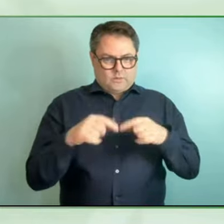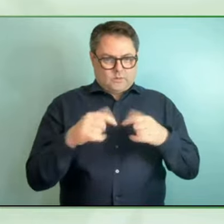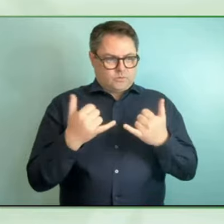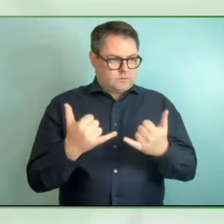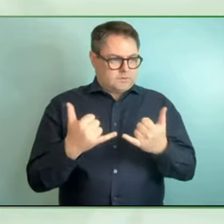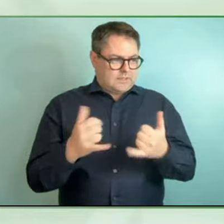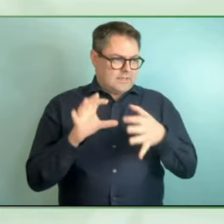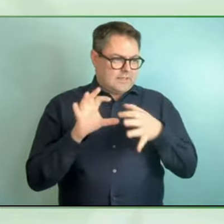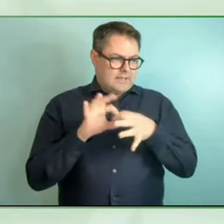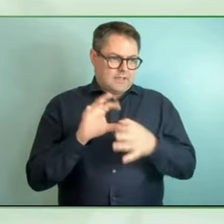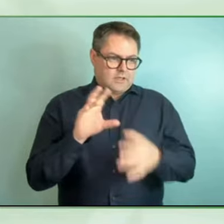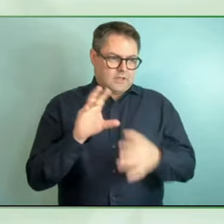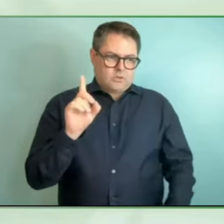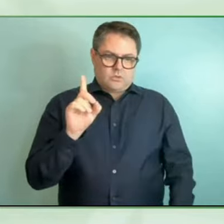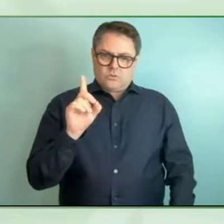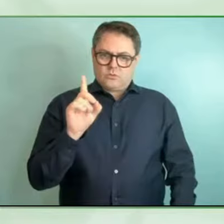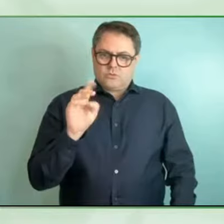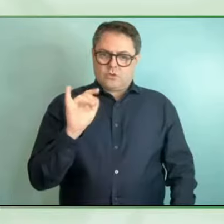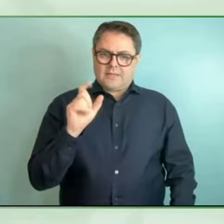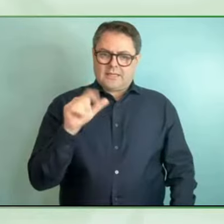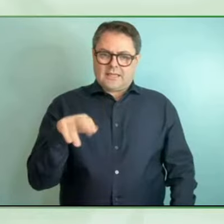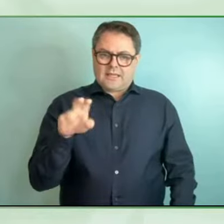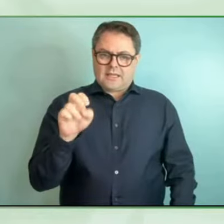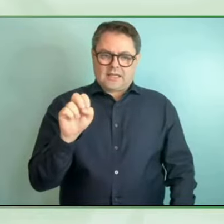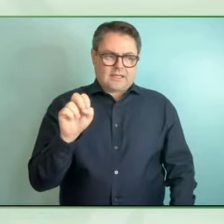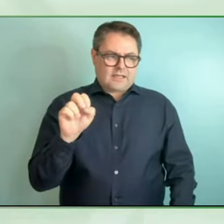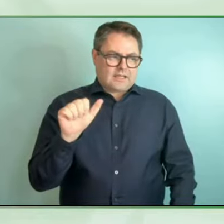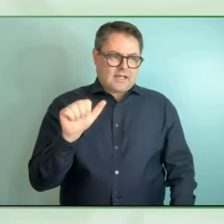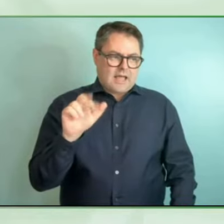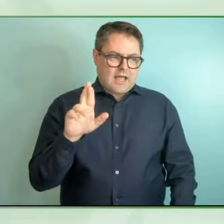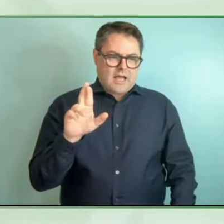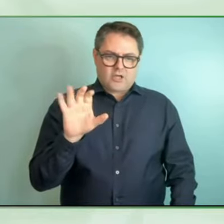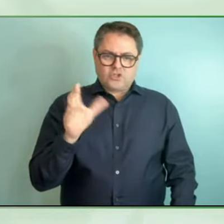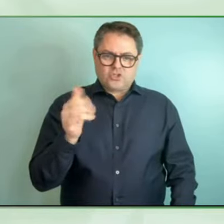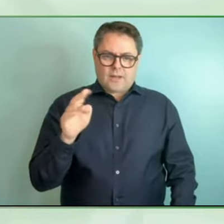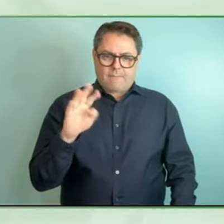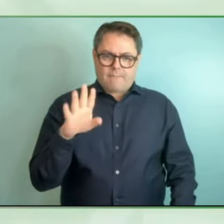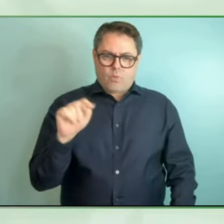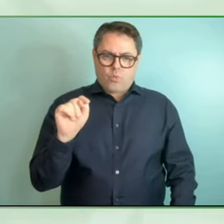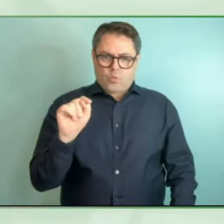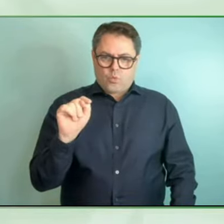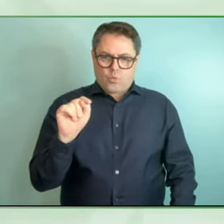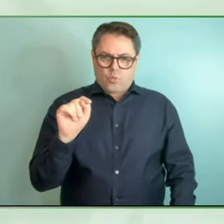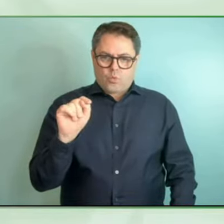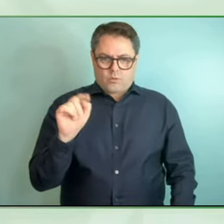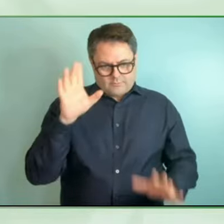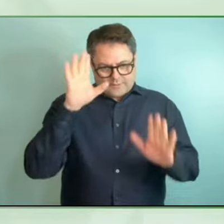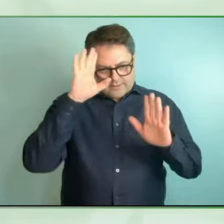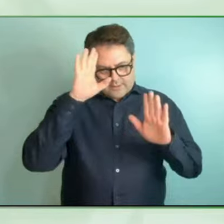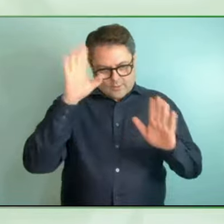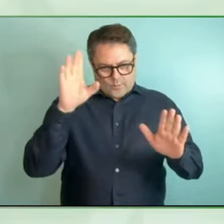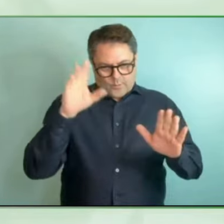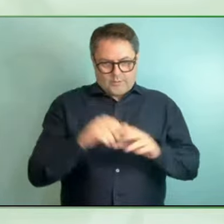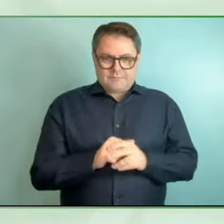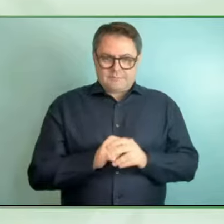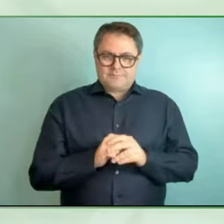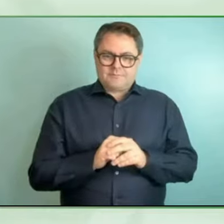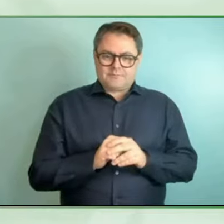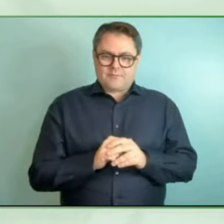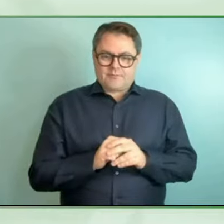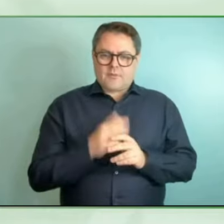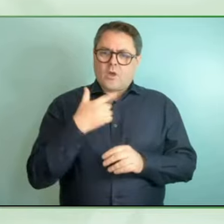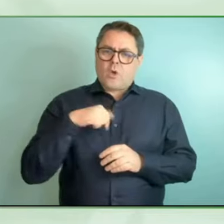Archambault. Hello. I hope I got your name correctly pronounced. And we are talking about